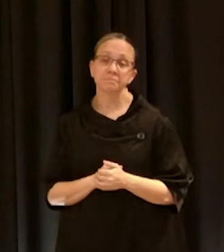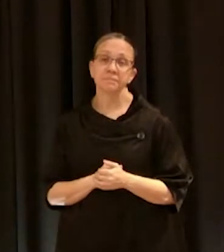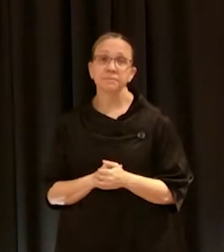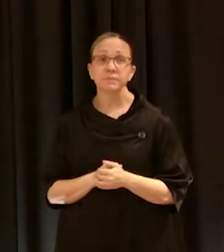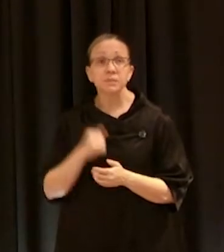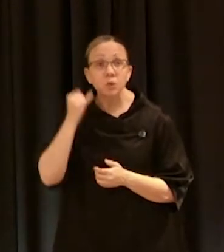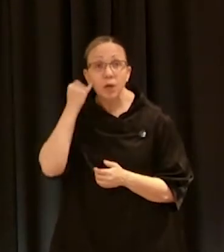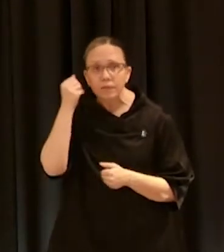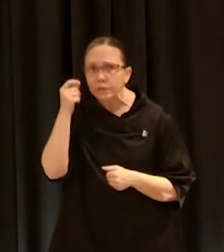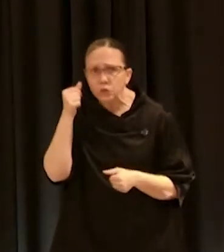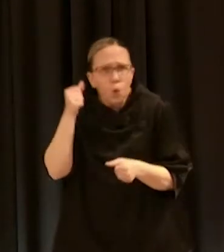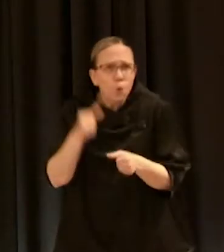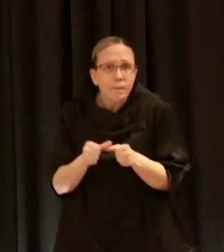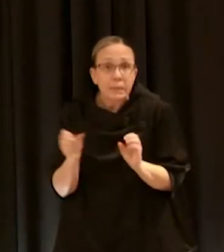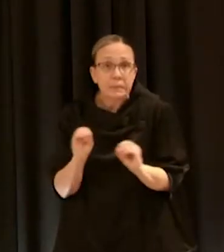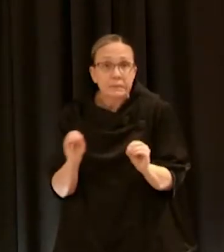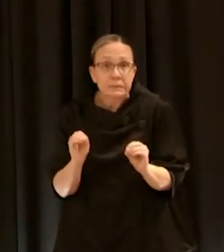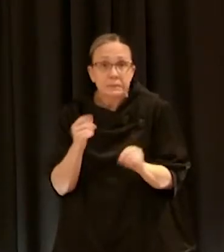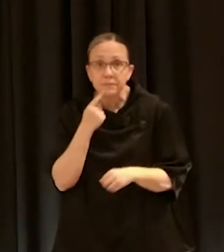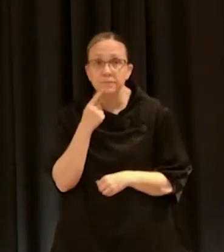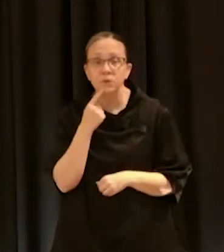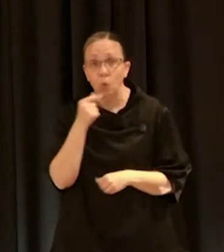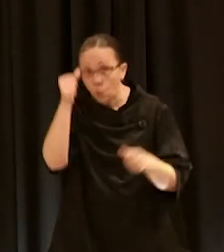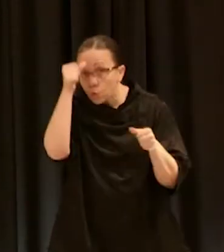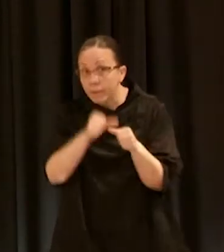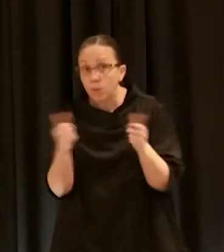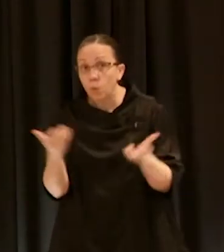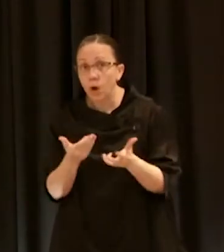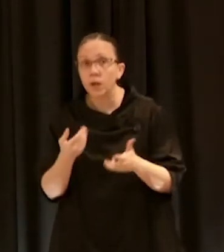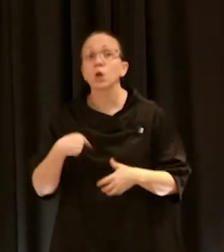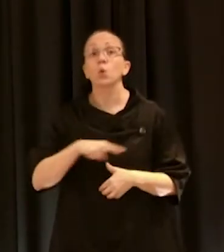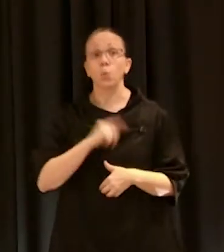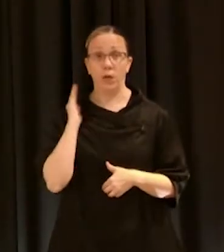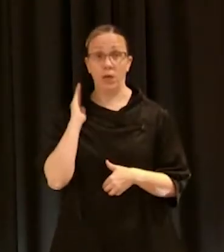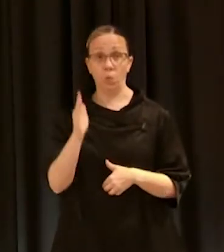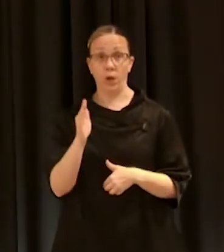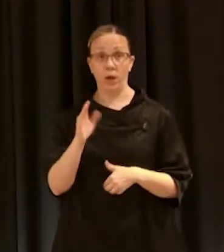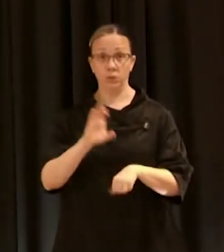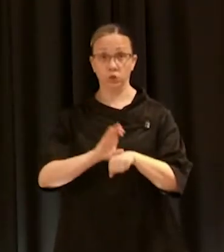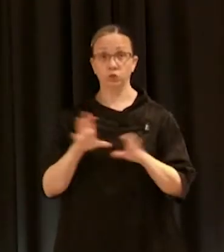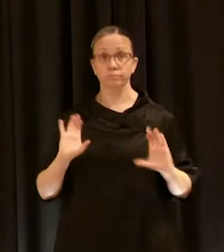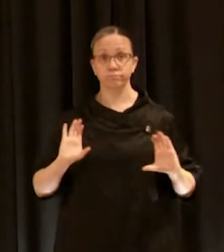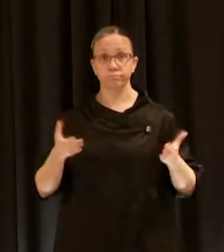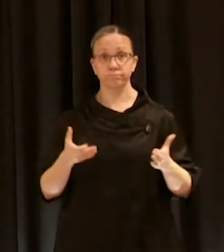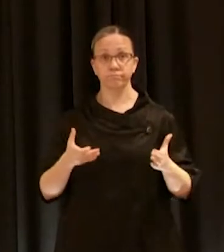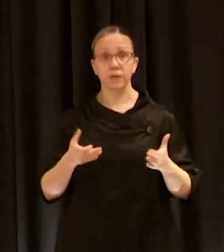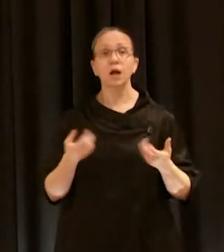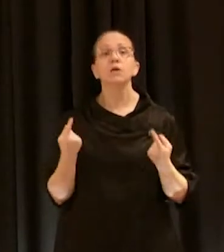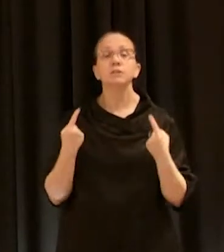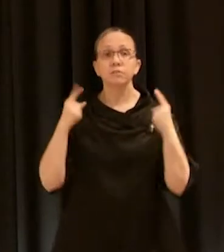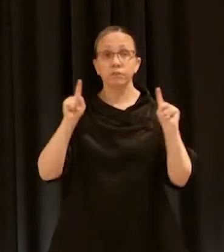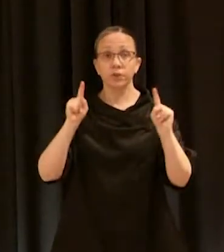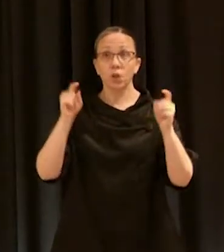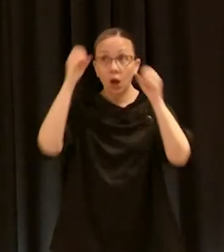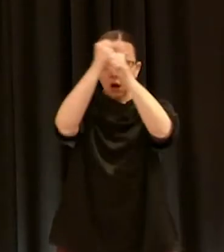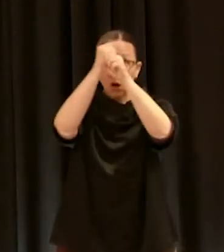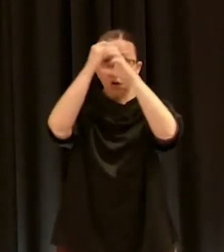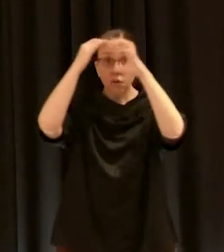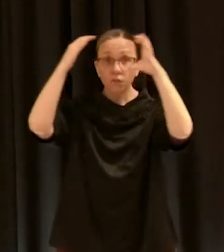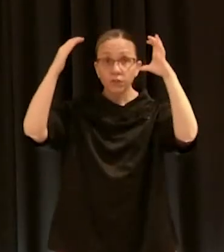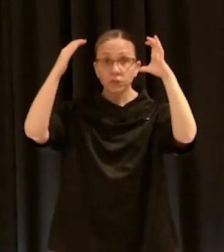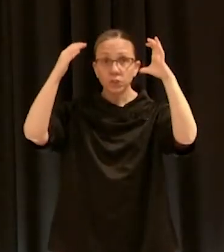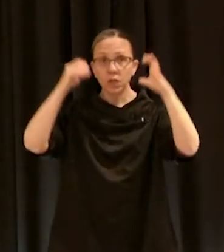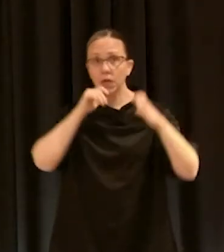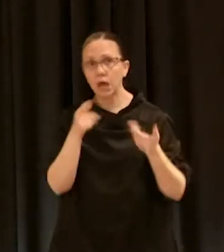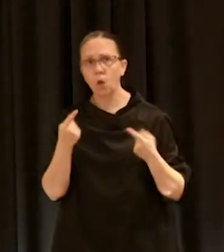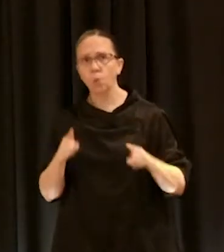And so if you don't remember anything else that I say tonight, remember this. We will, as a church, as a body, we will fulfill our vision. Not when we